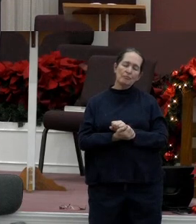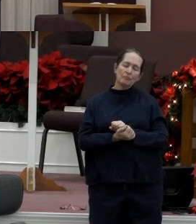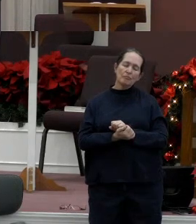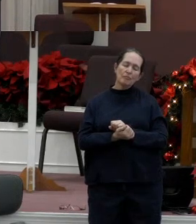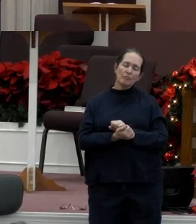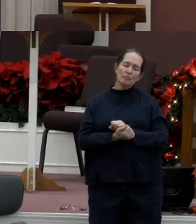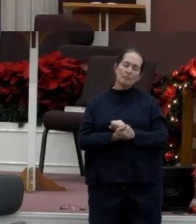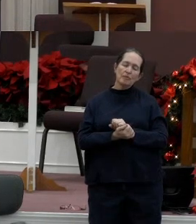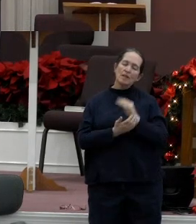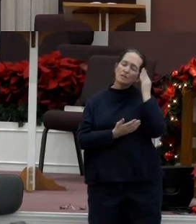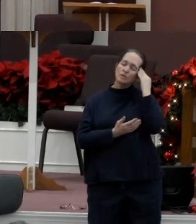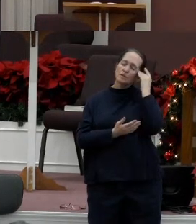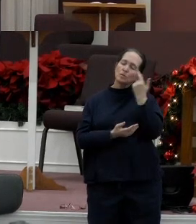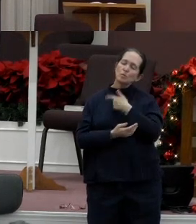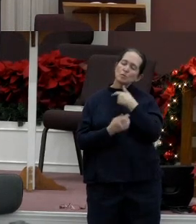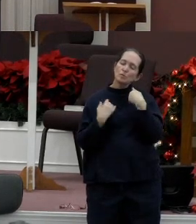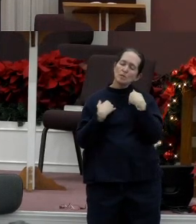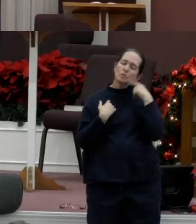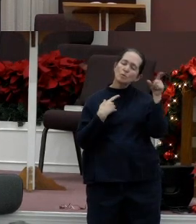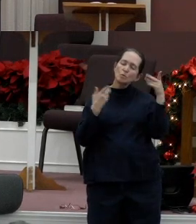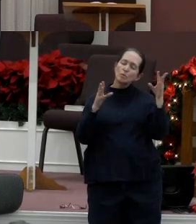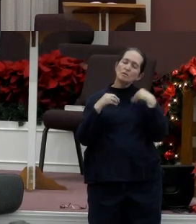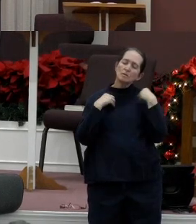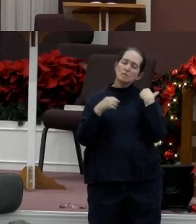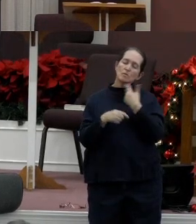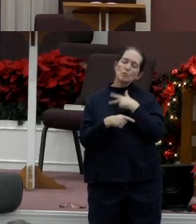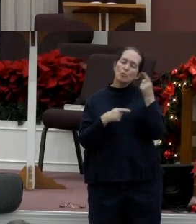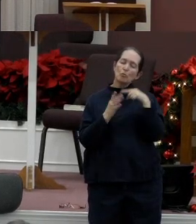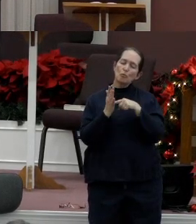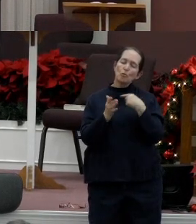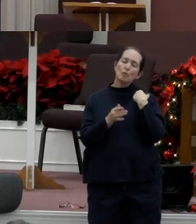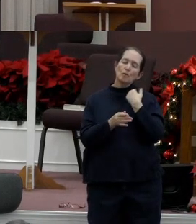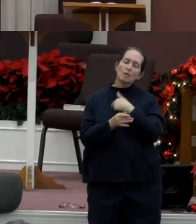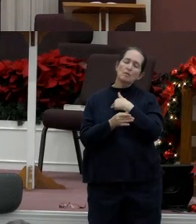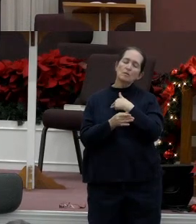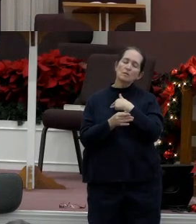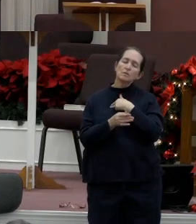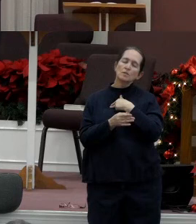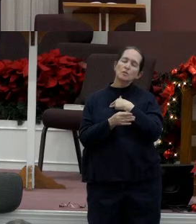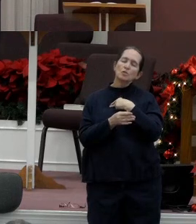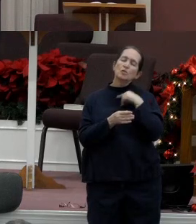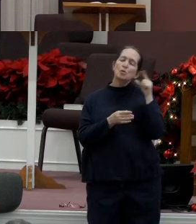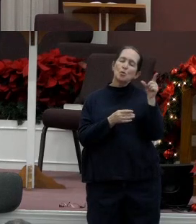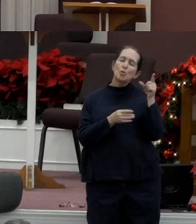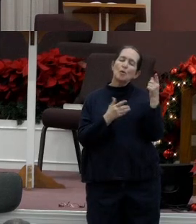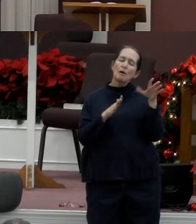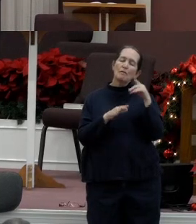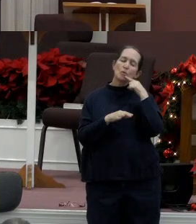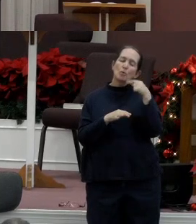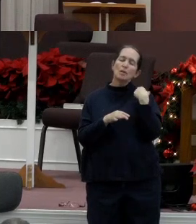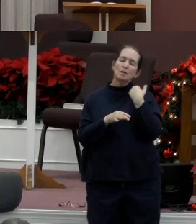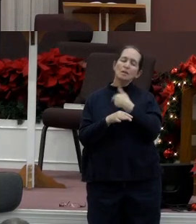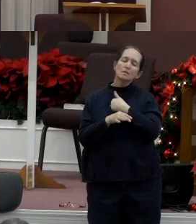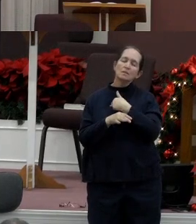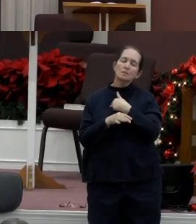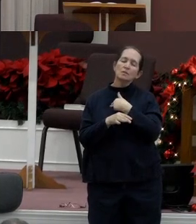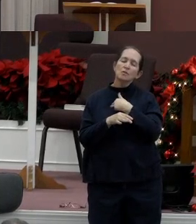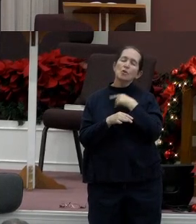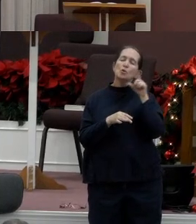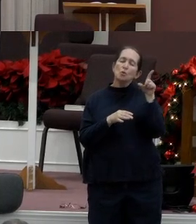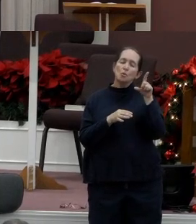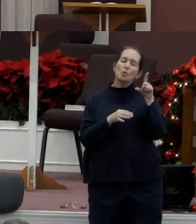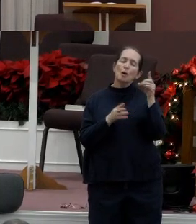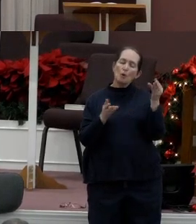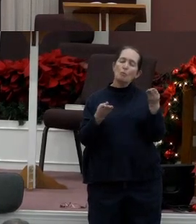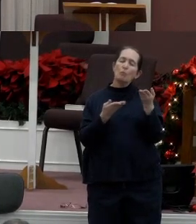the knowledge that we have, that you have given us, that you have shown us, that you have told us, that you have